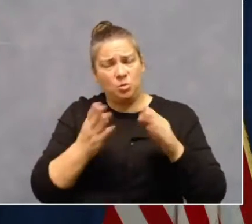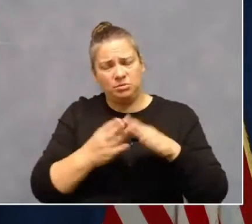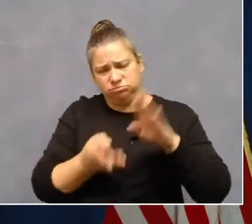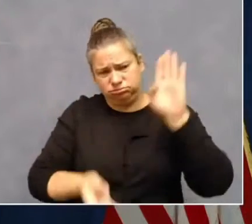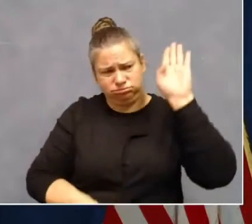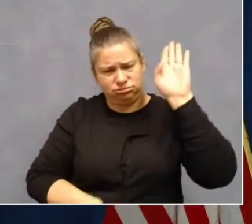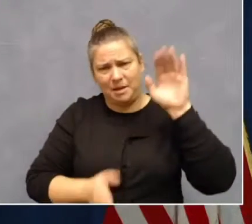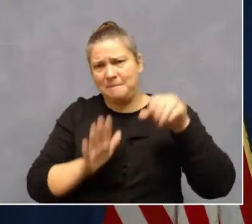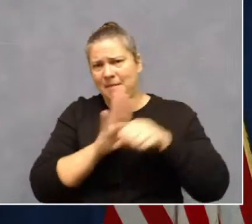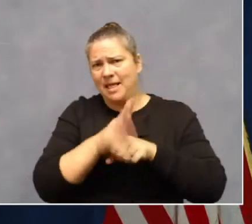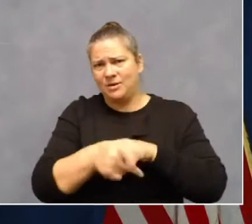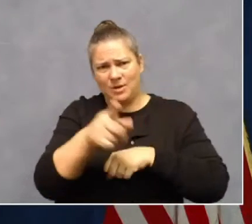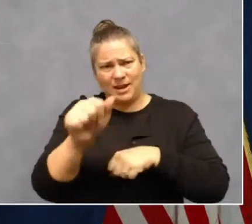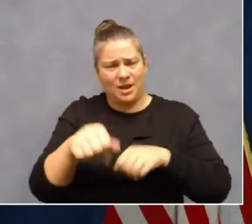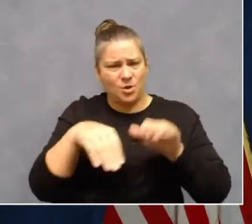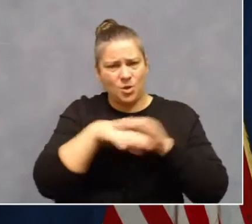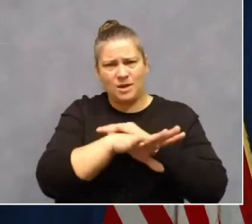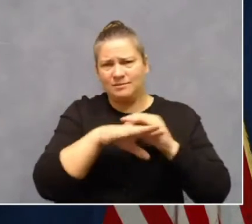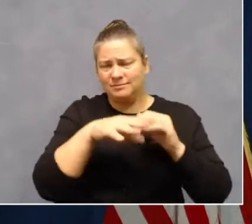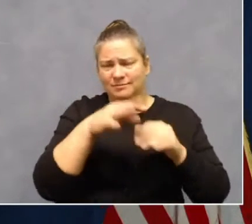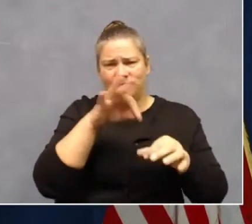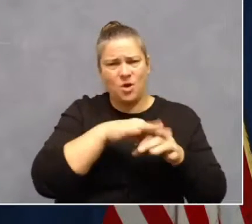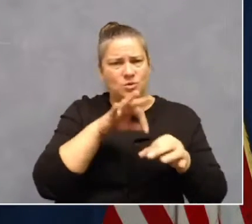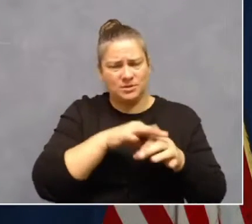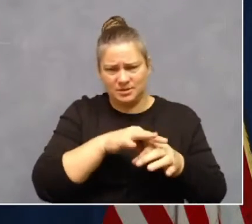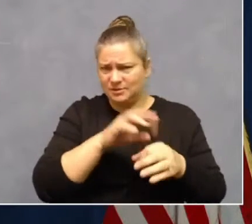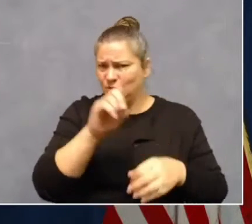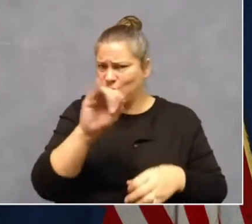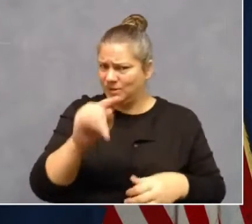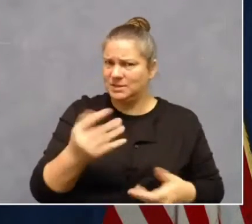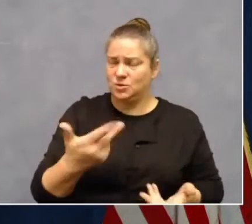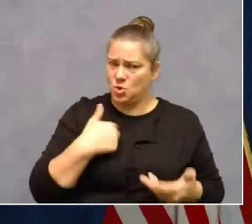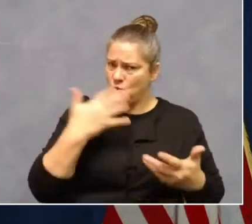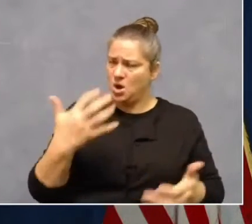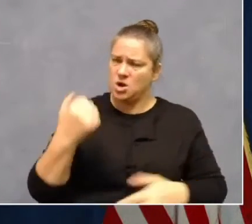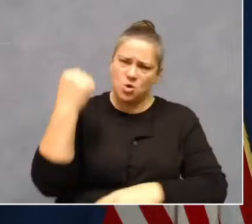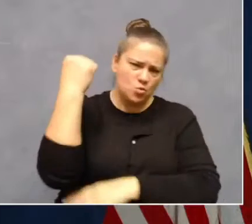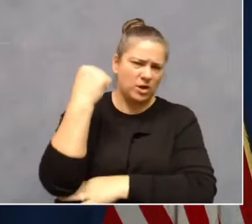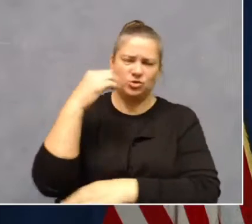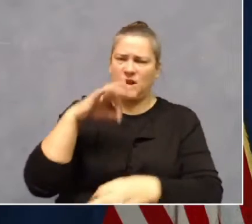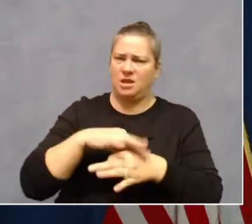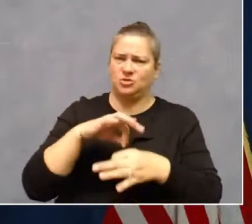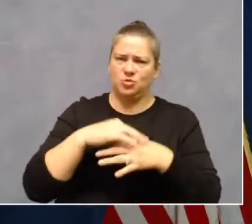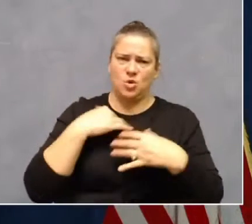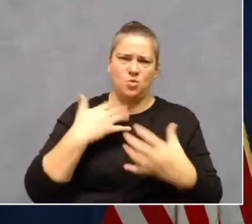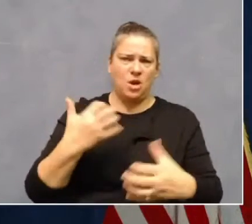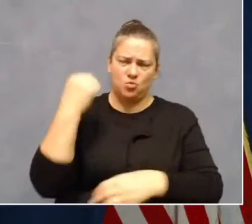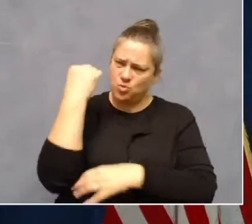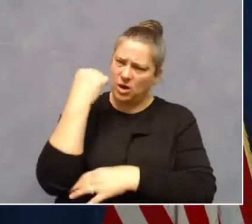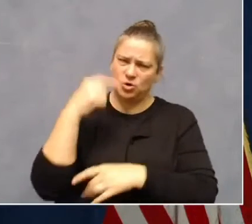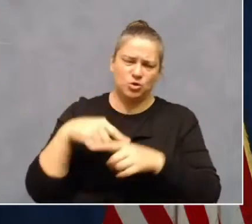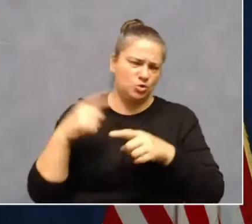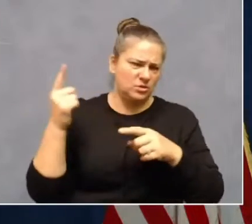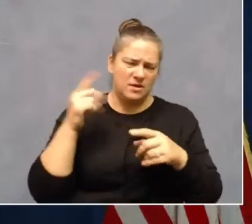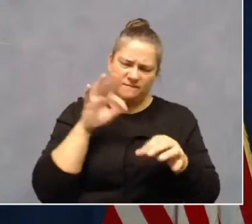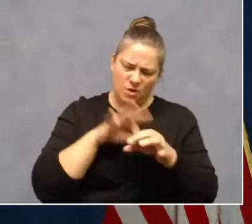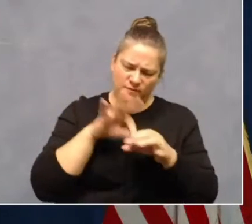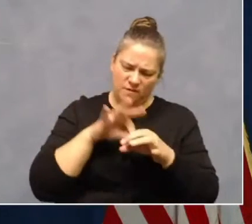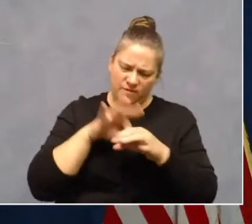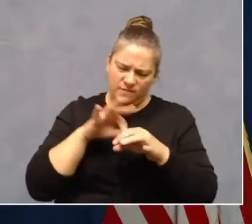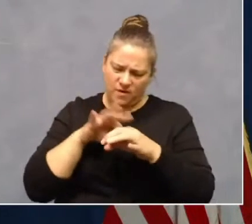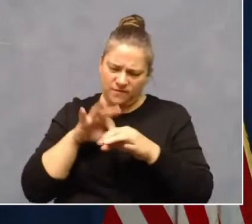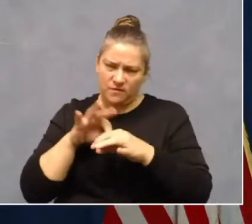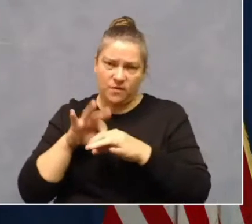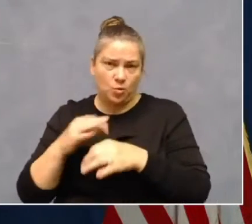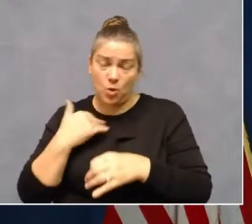get out and get it done. We still want a record election, a record turnout. I think we were on pace to get it.